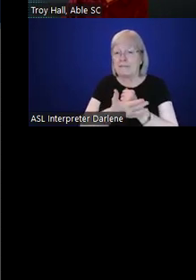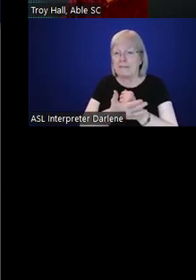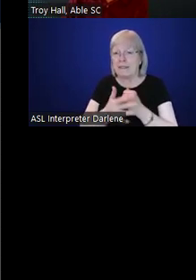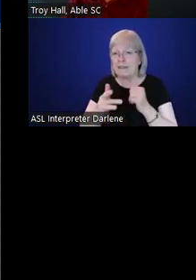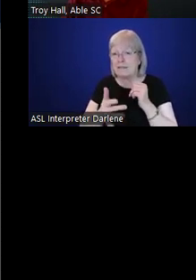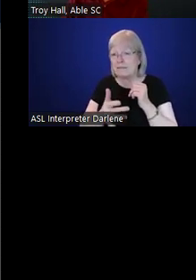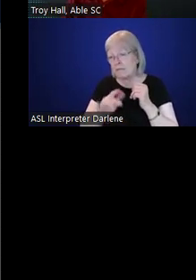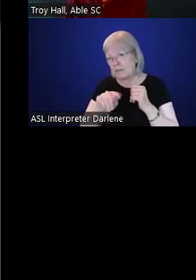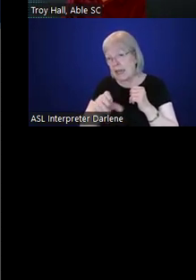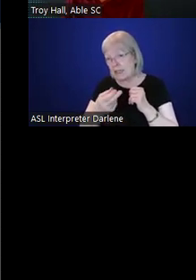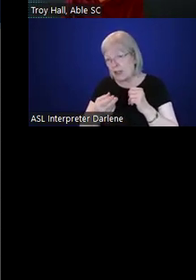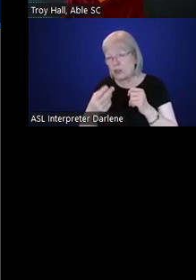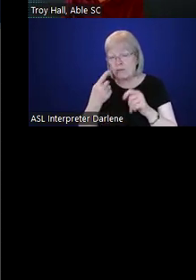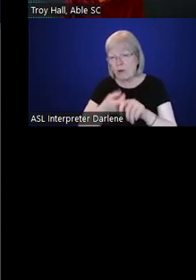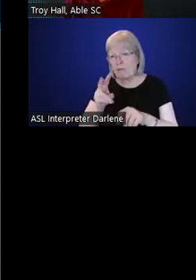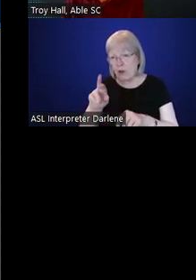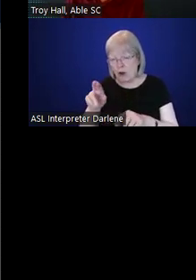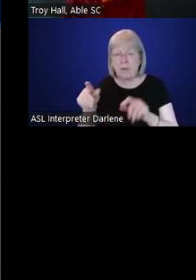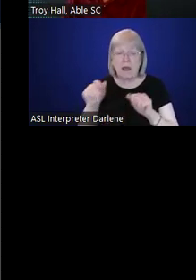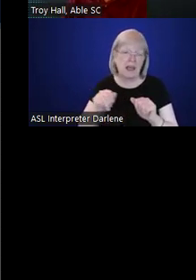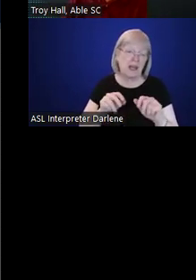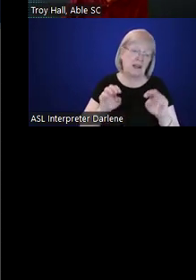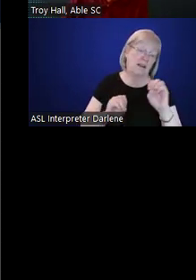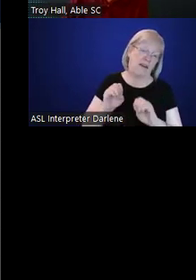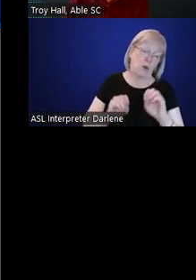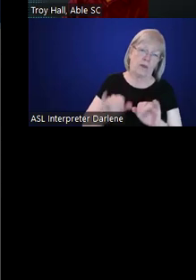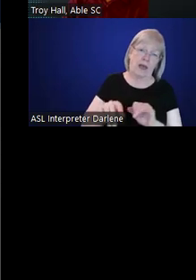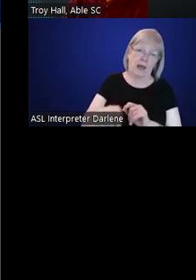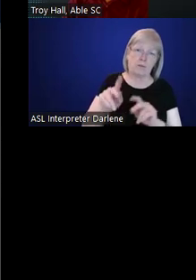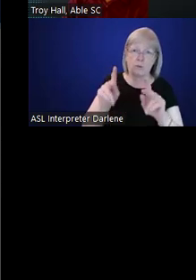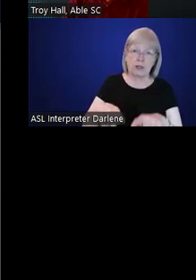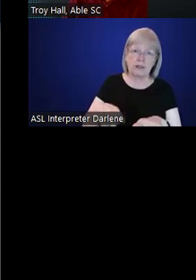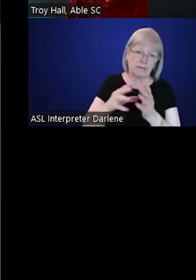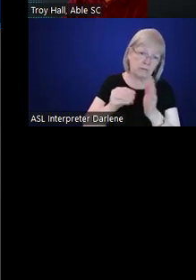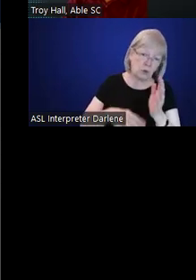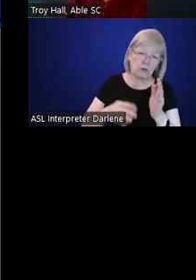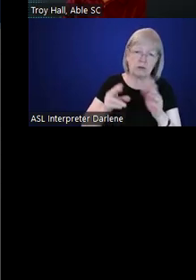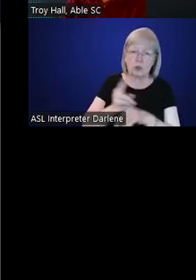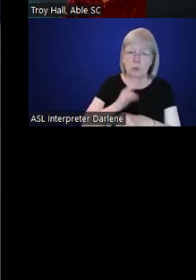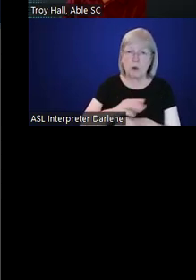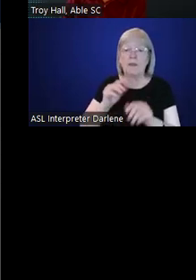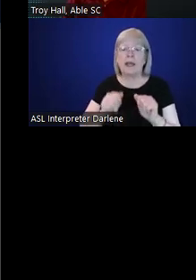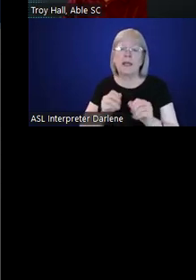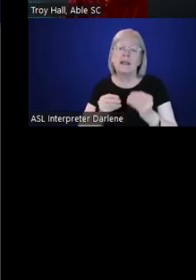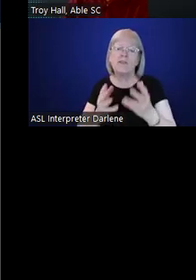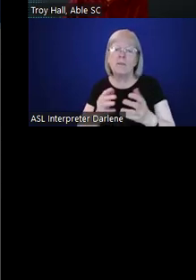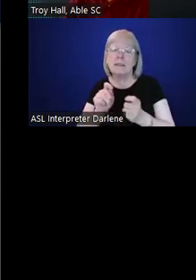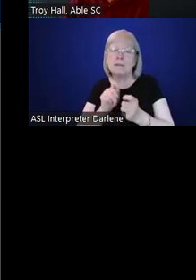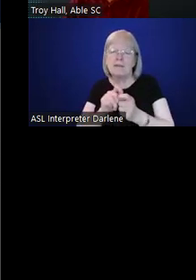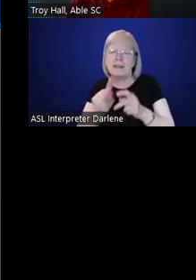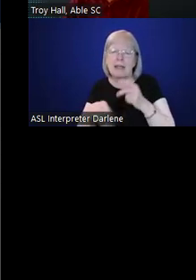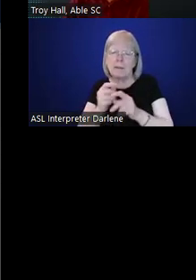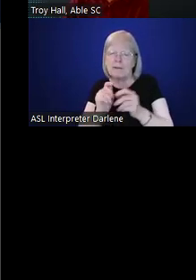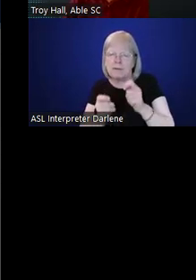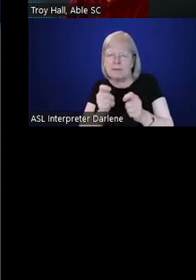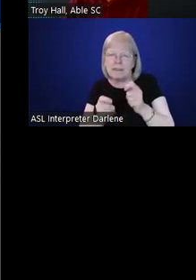vocational rehabilitation can evaluate a consumer. They can recommend tailored assistive technology. They can provide training